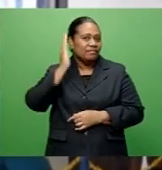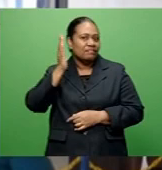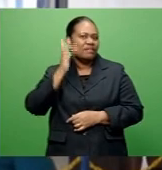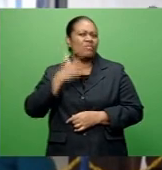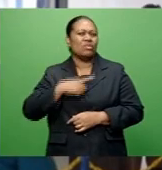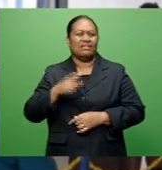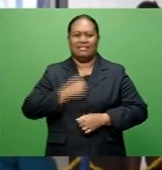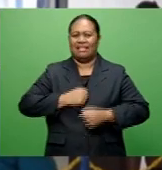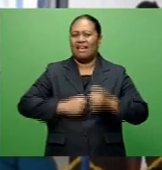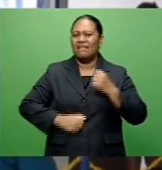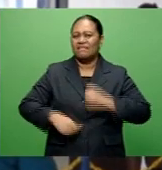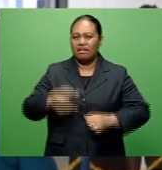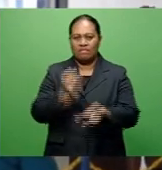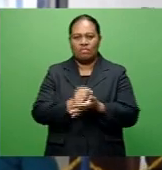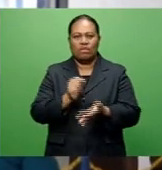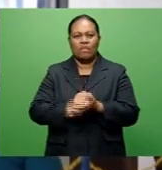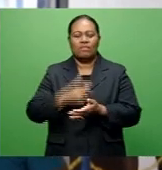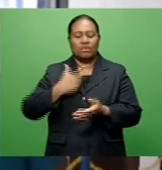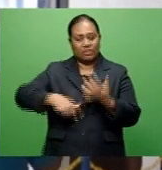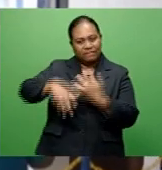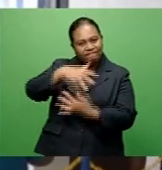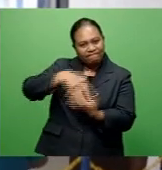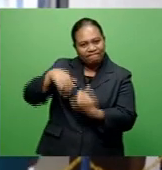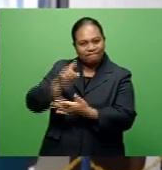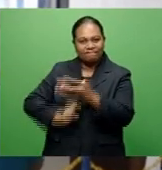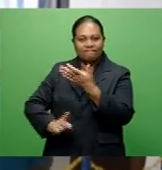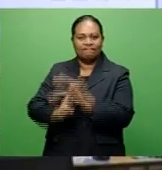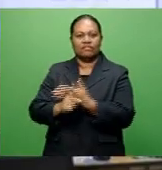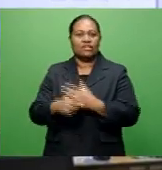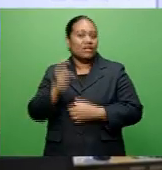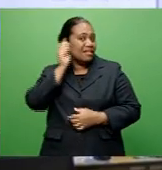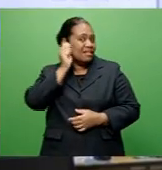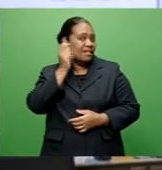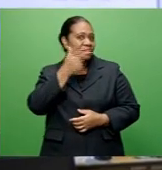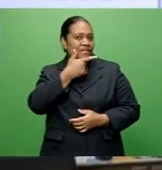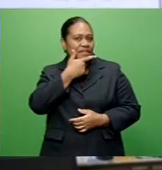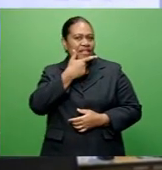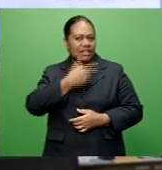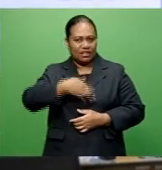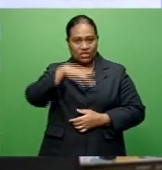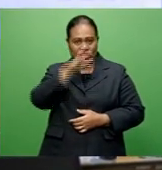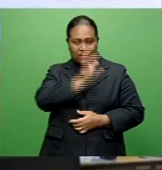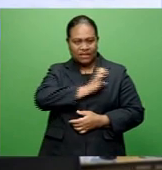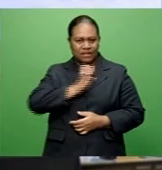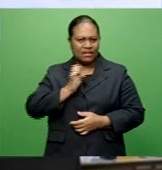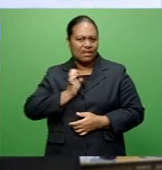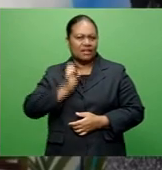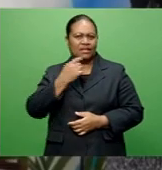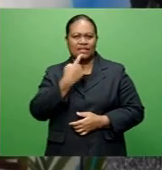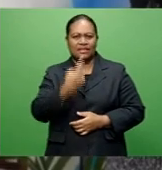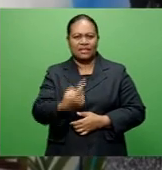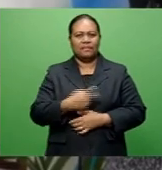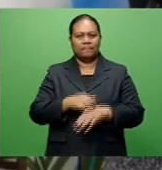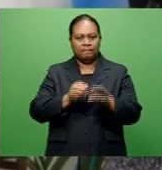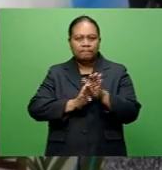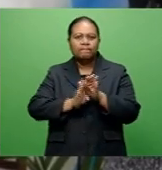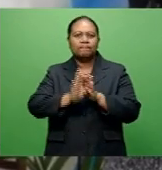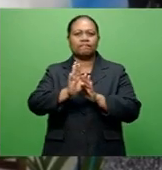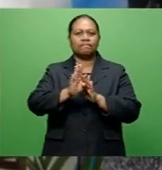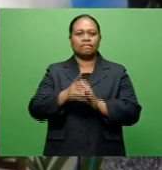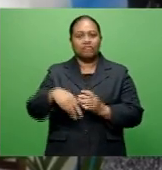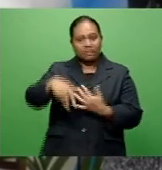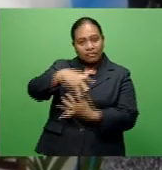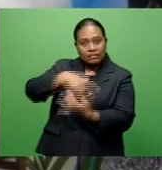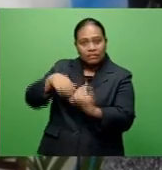suffered major damage due to the frequent cyclones. TFL Chief Executive Charles Gounder says the increasing frequency